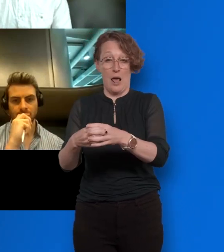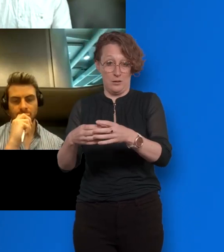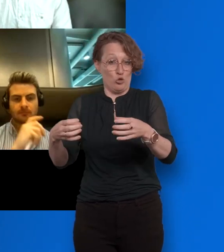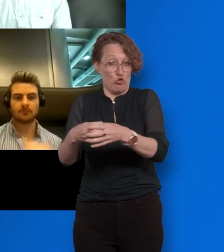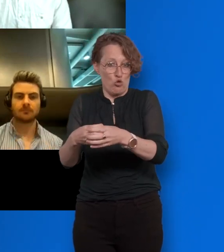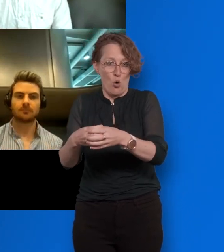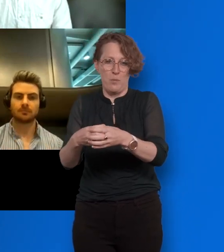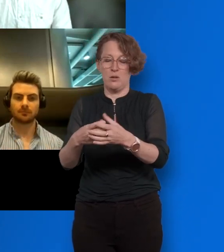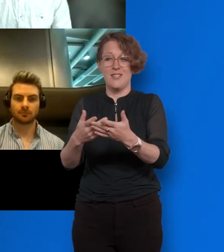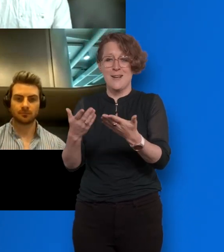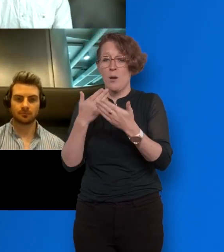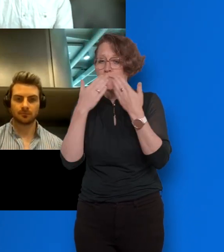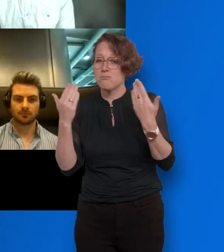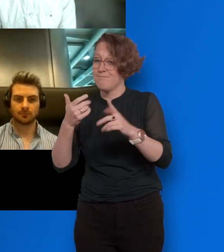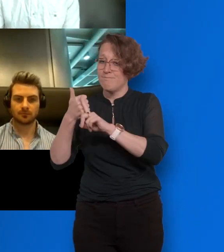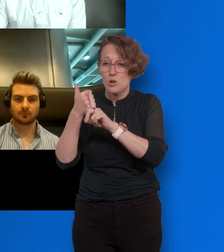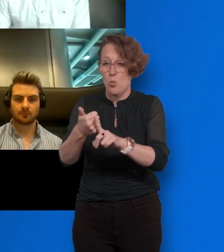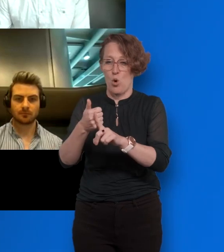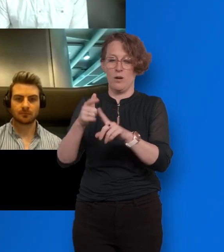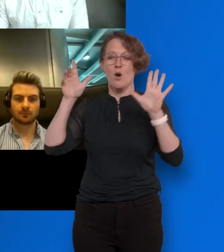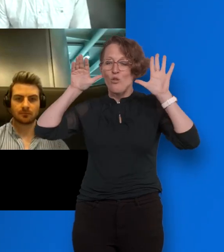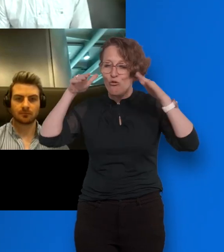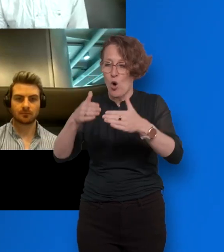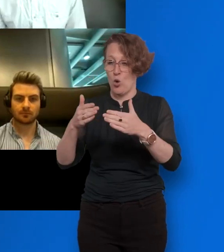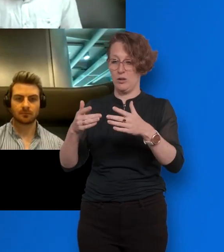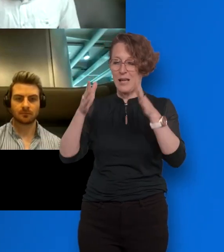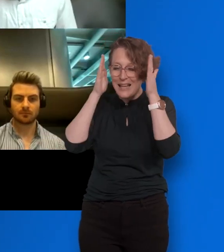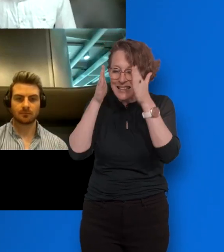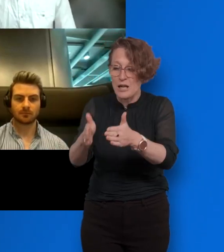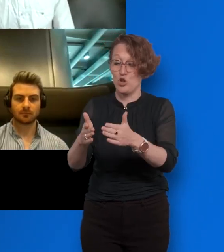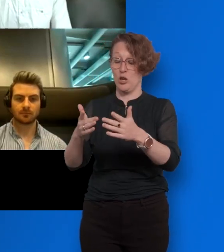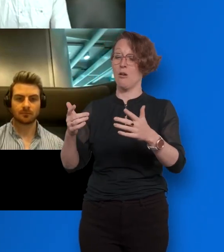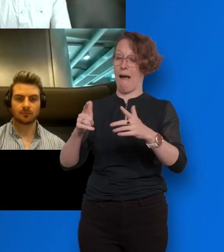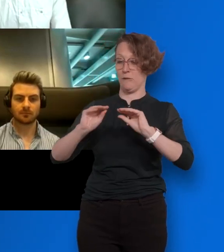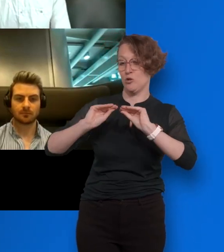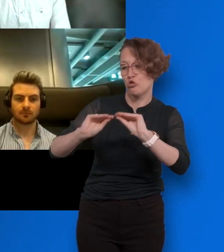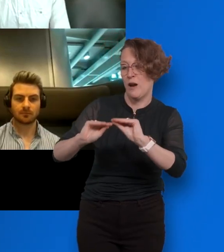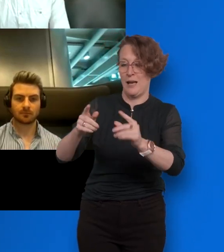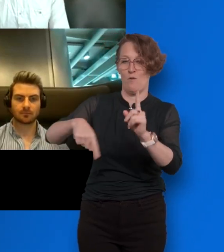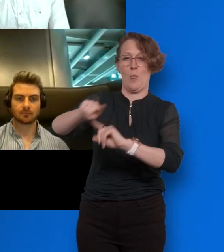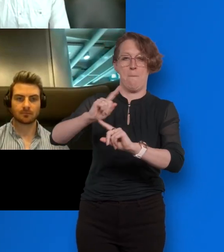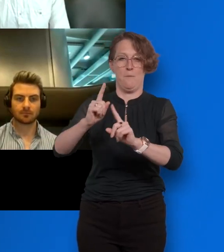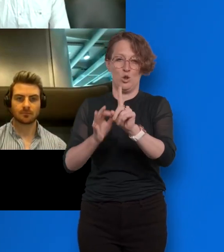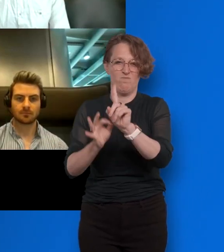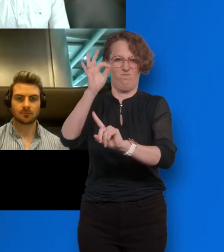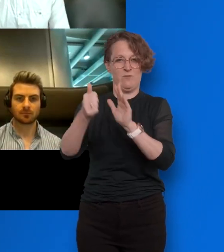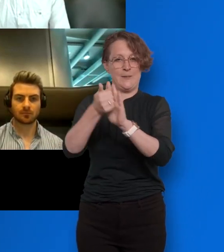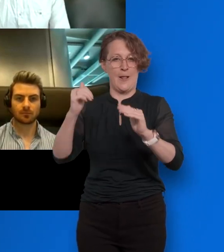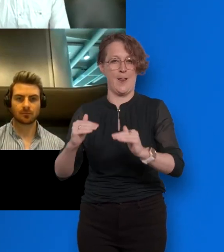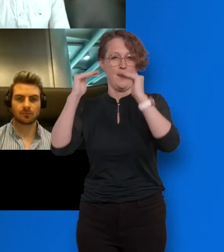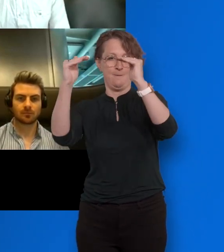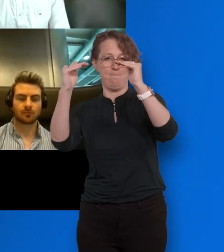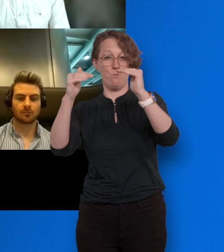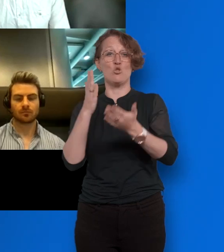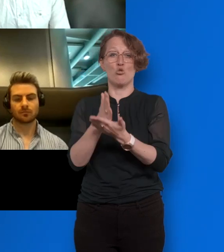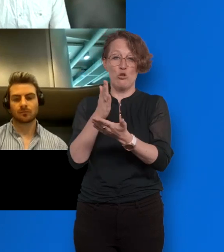particularly lacking in support, that you focus your attention and resources on training and upskilling them. So we highlighted that basically marginalized